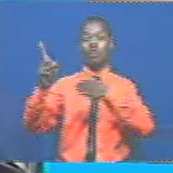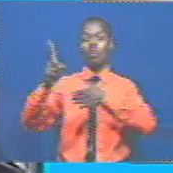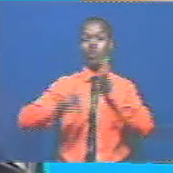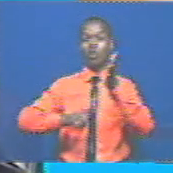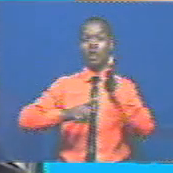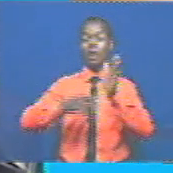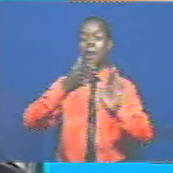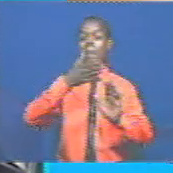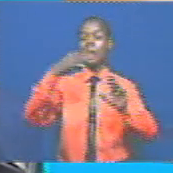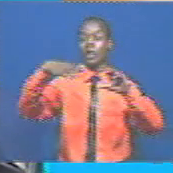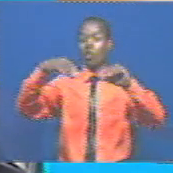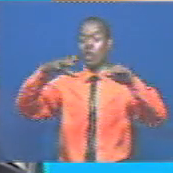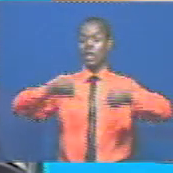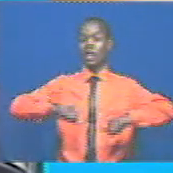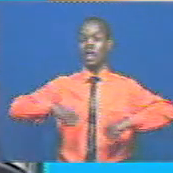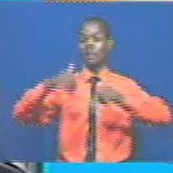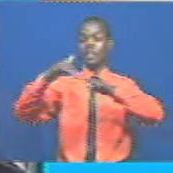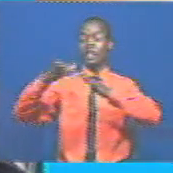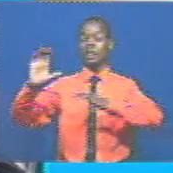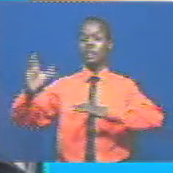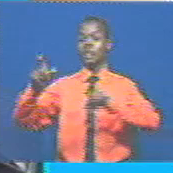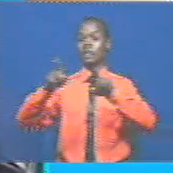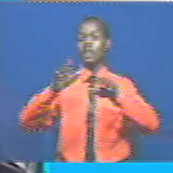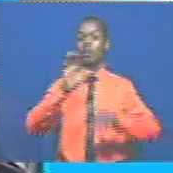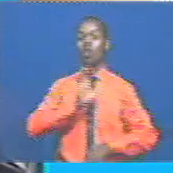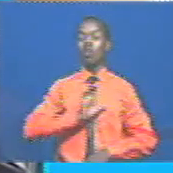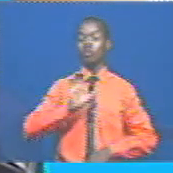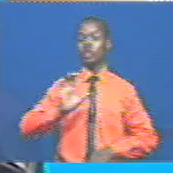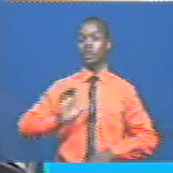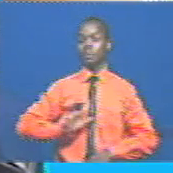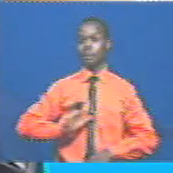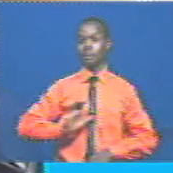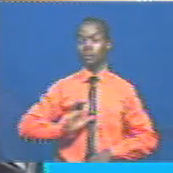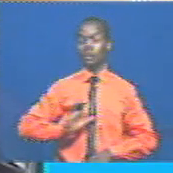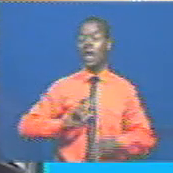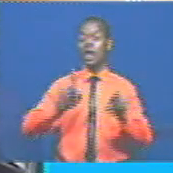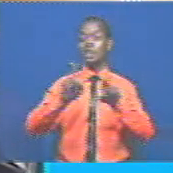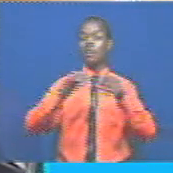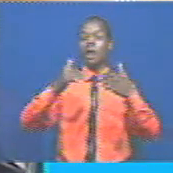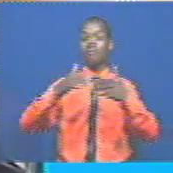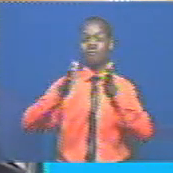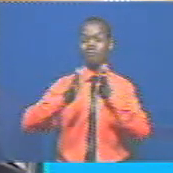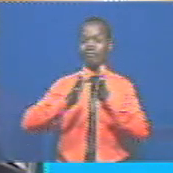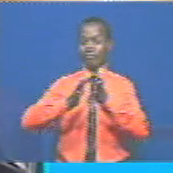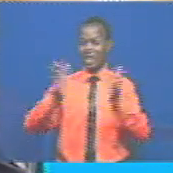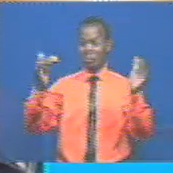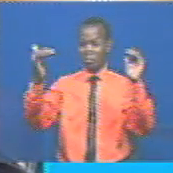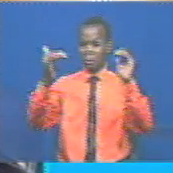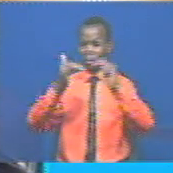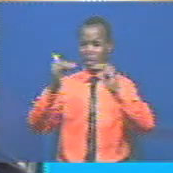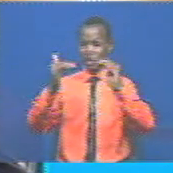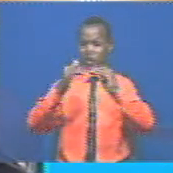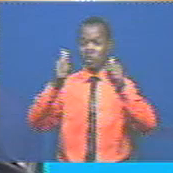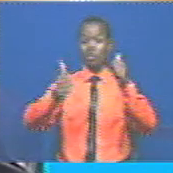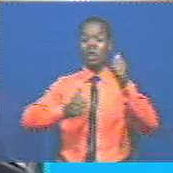for better quality life in cities and communities definitely the big big event around the world will be